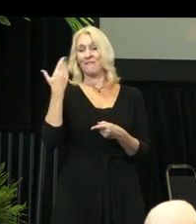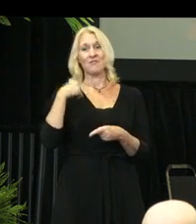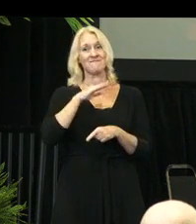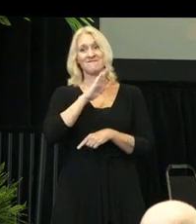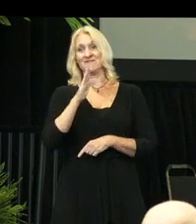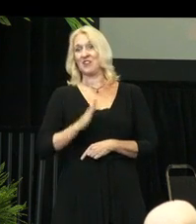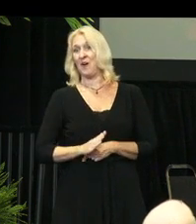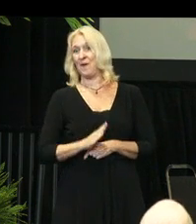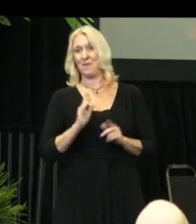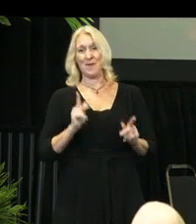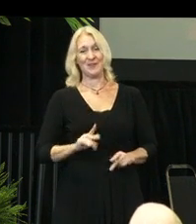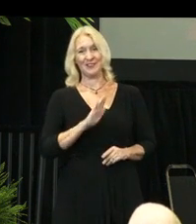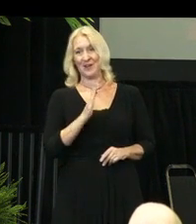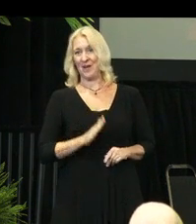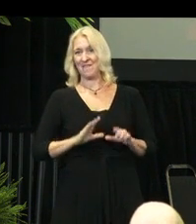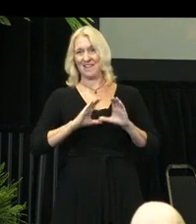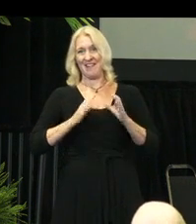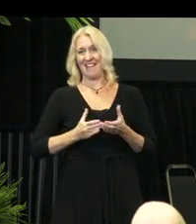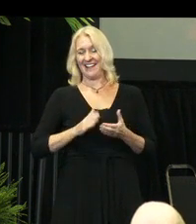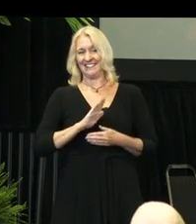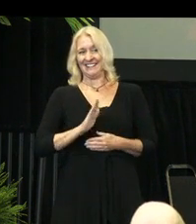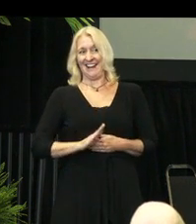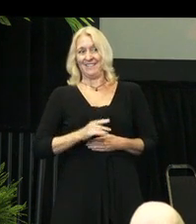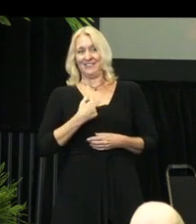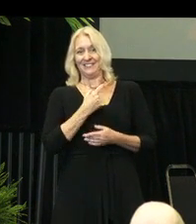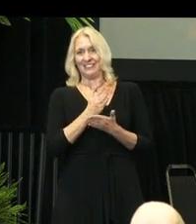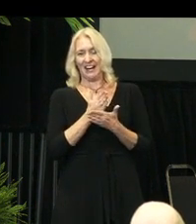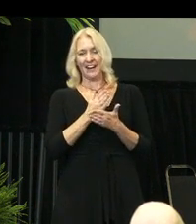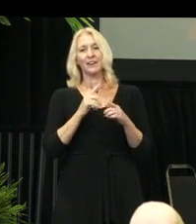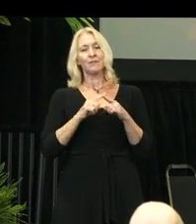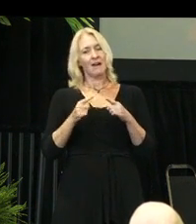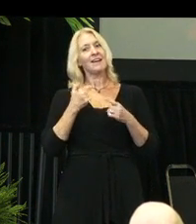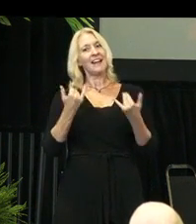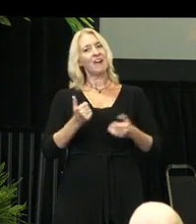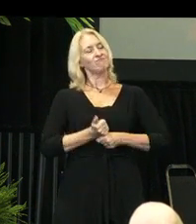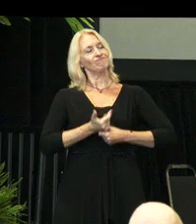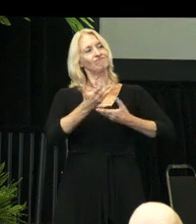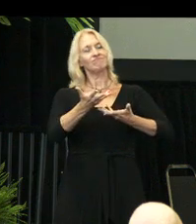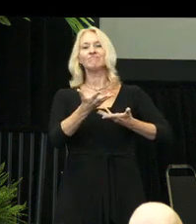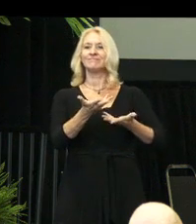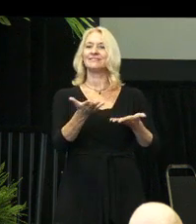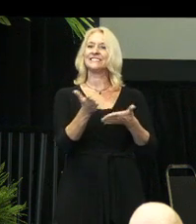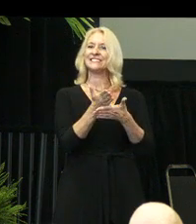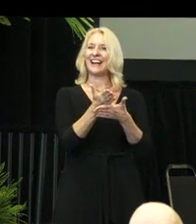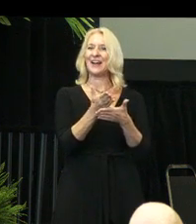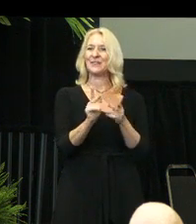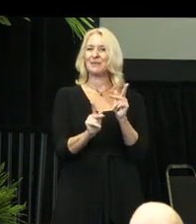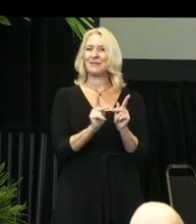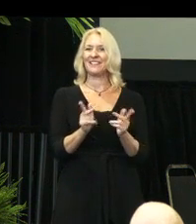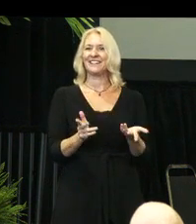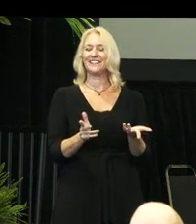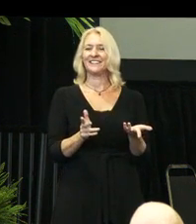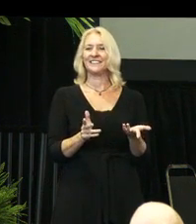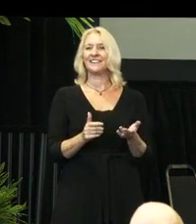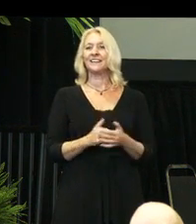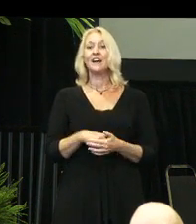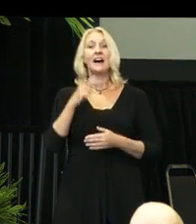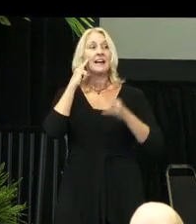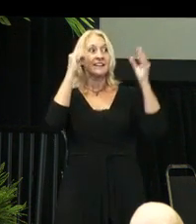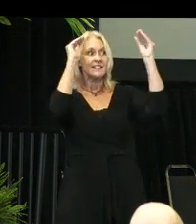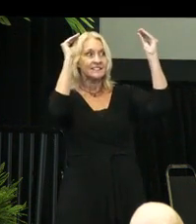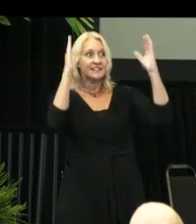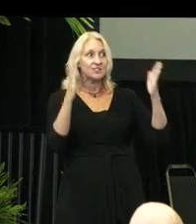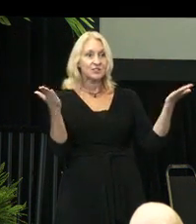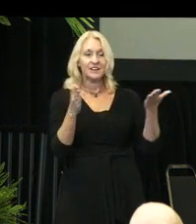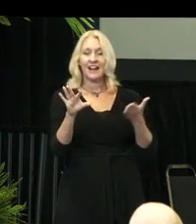class. But when Dr. Hendrickson came to me and presented me with the opportunity, I really couldn't turn that down. Well, I definitely think that the professors at FSCJ